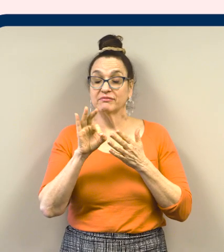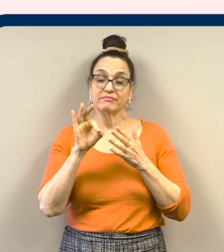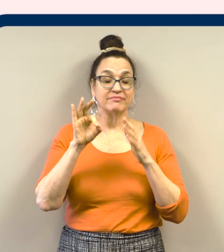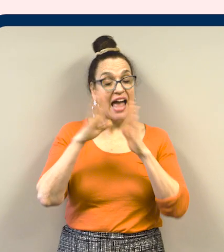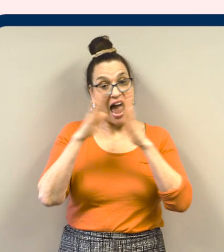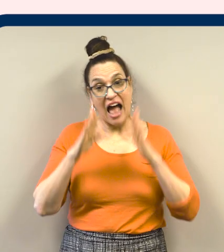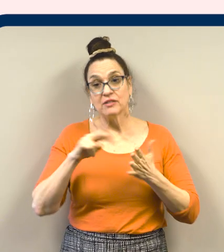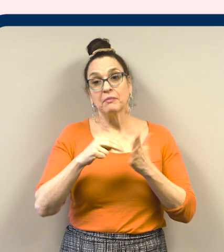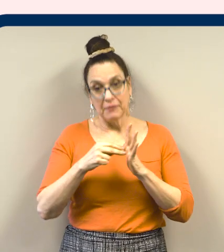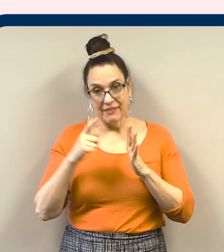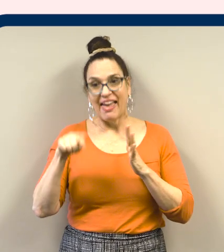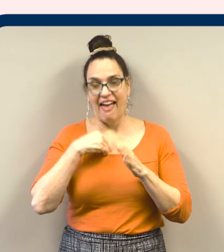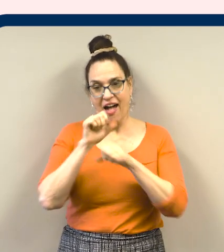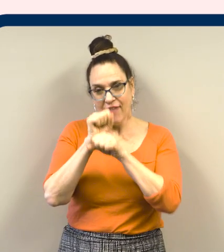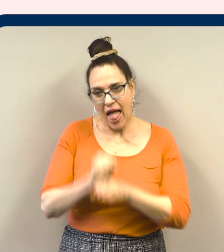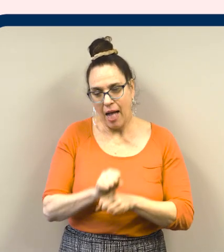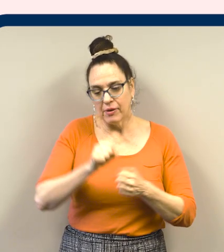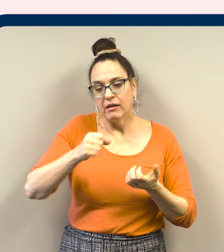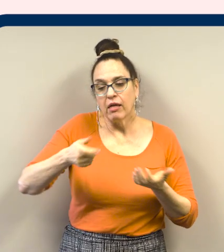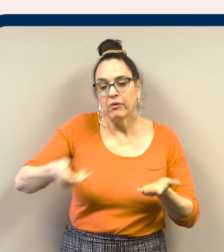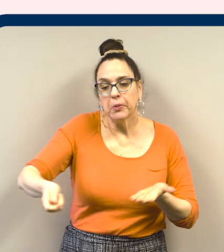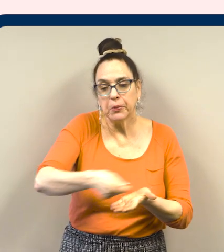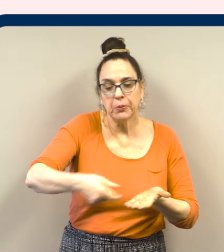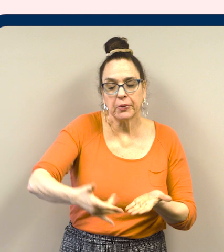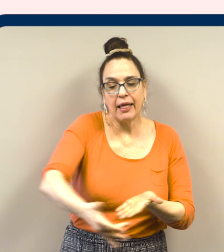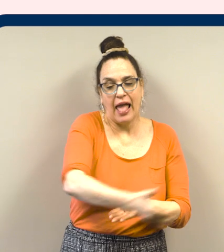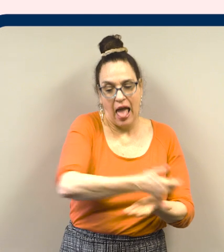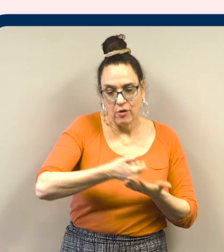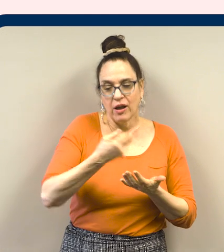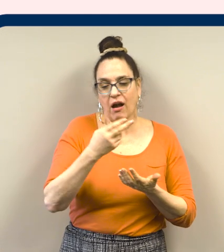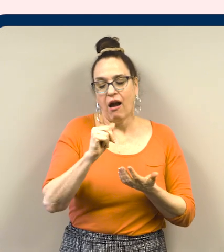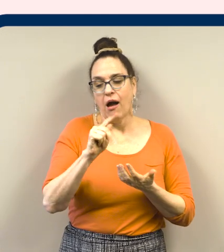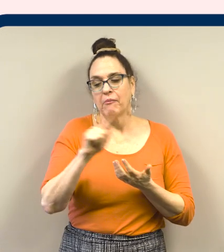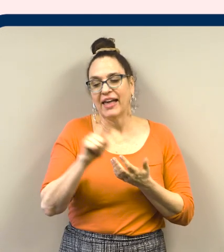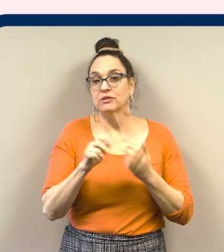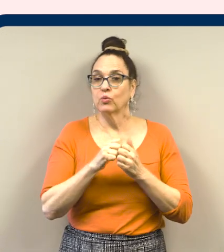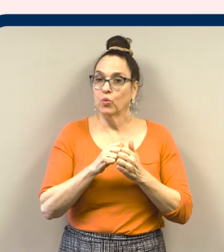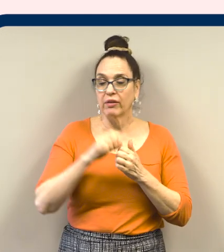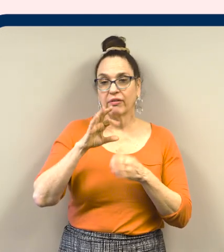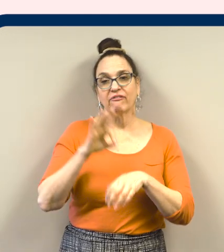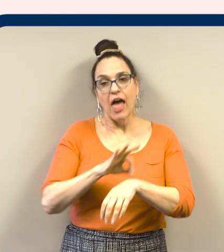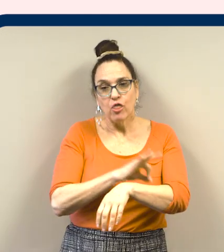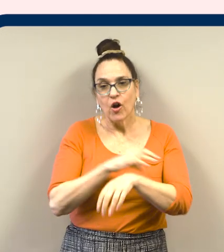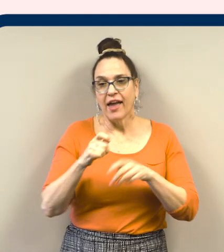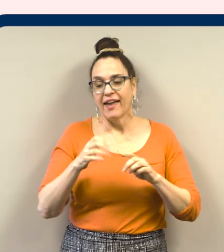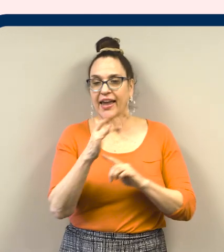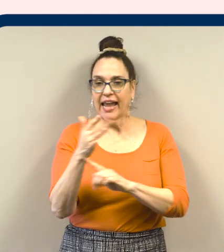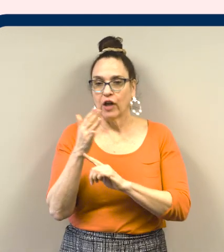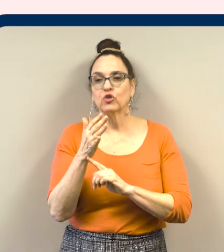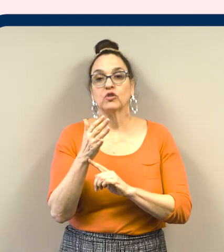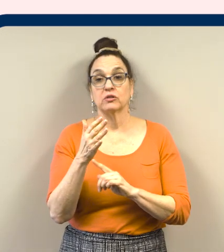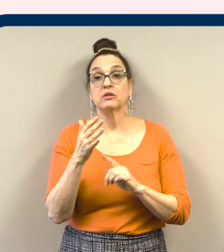even have a special ritual called the bedikat chametz, where they clean up their chametz with a feather and a